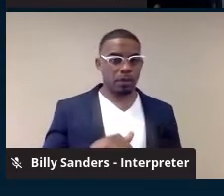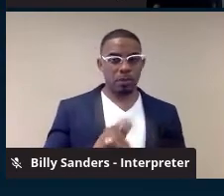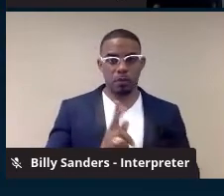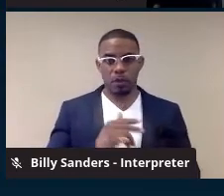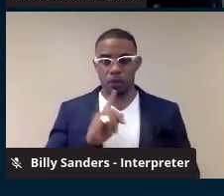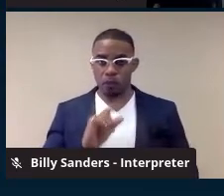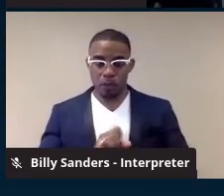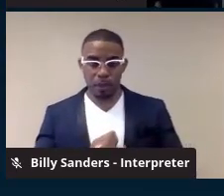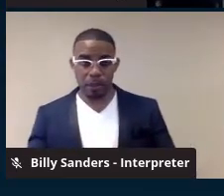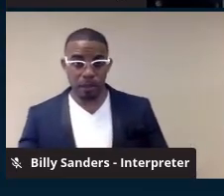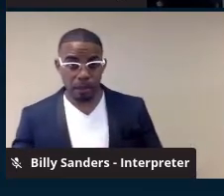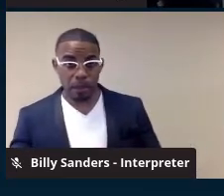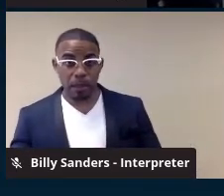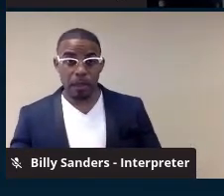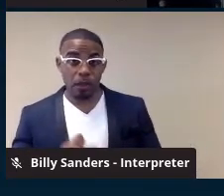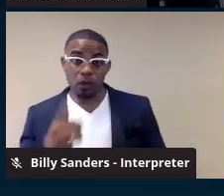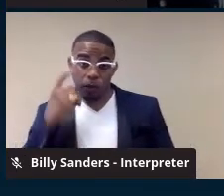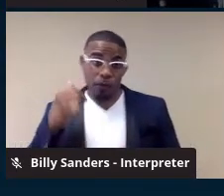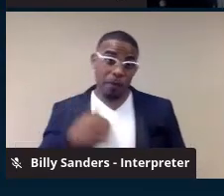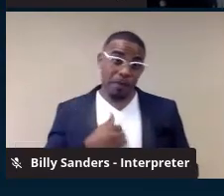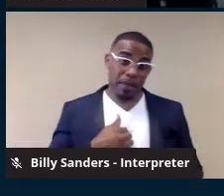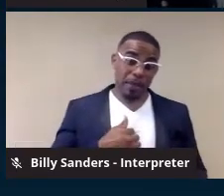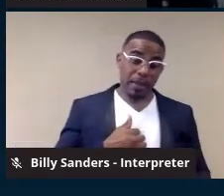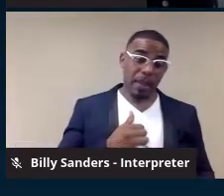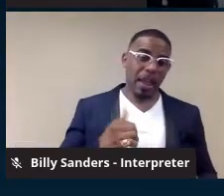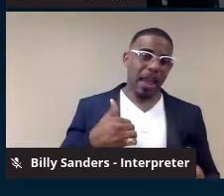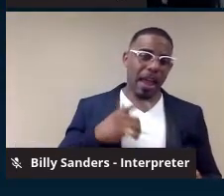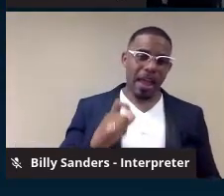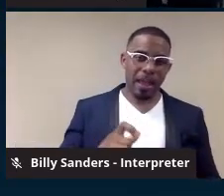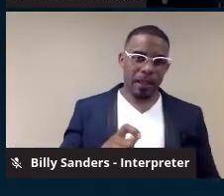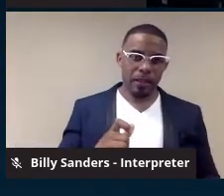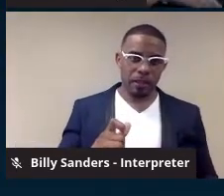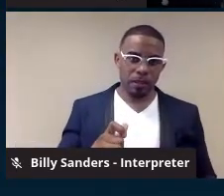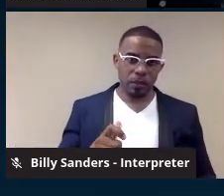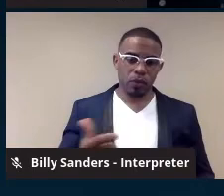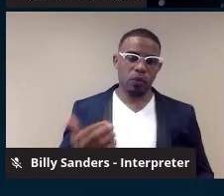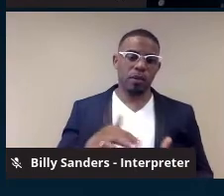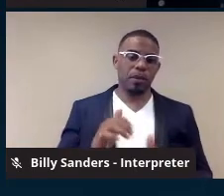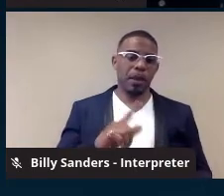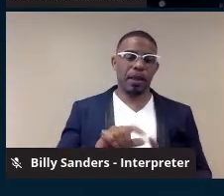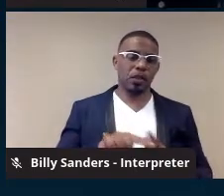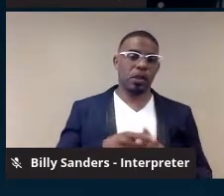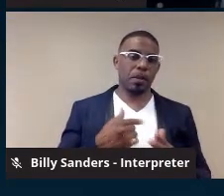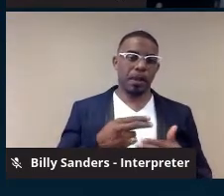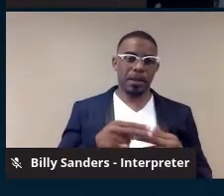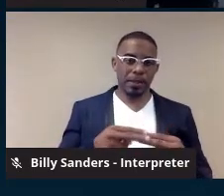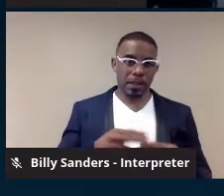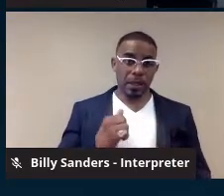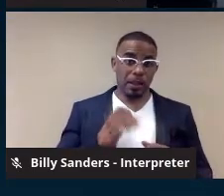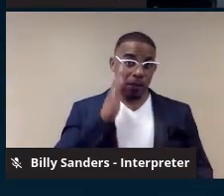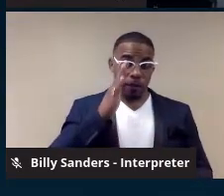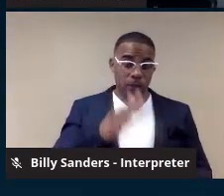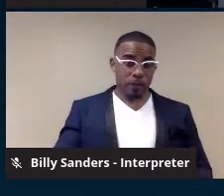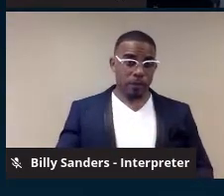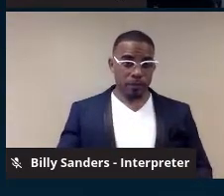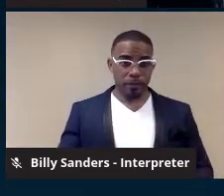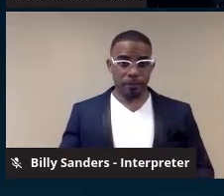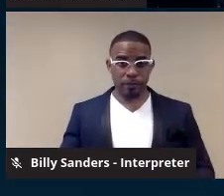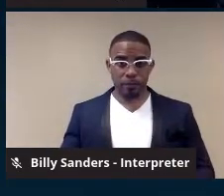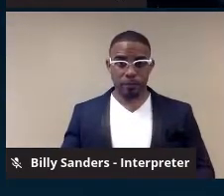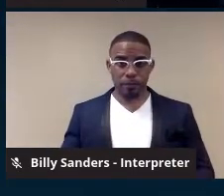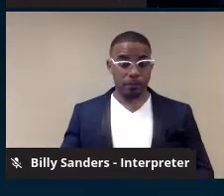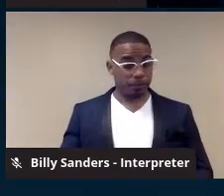really. So for me, I had it way back at the start of my slides saying, is it the future? I'm not